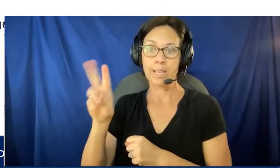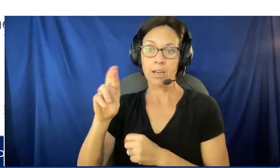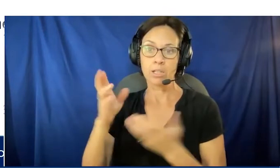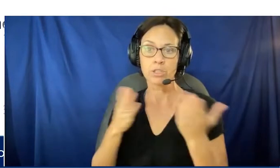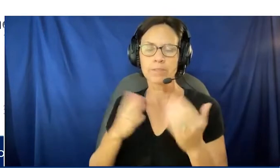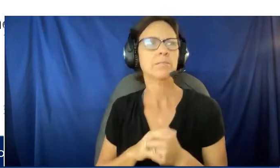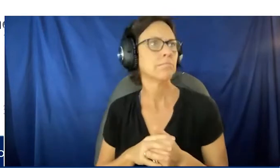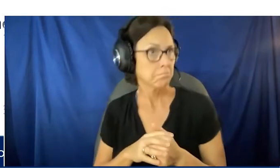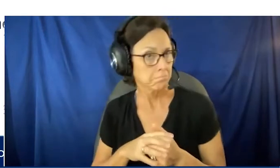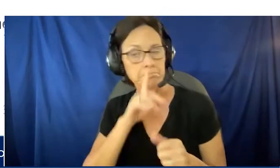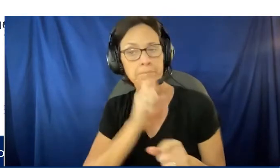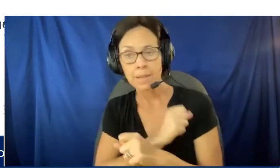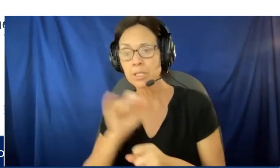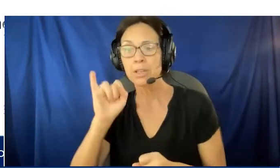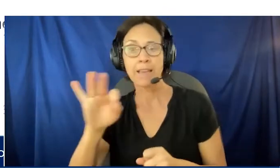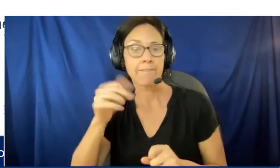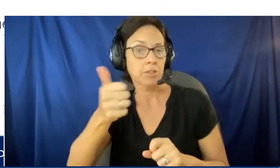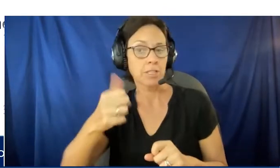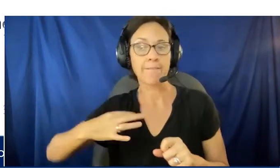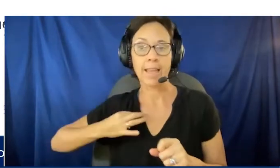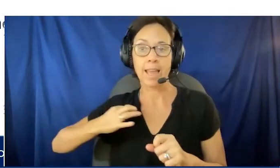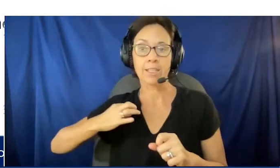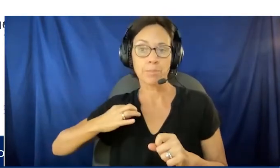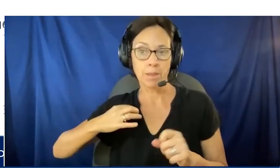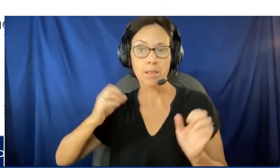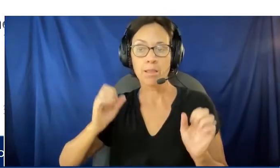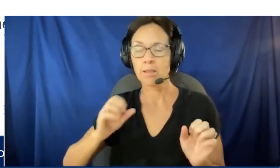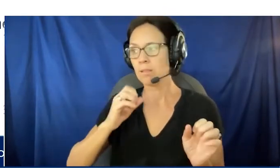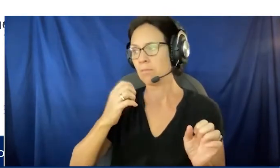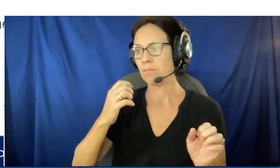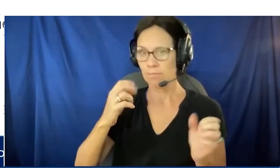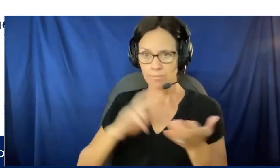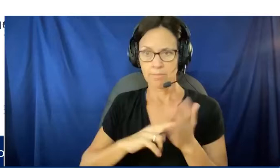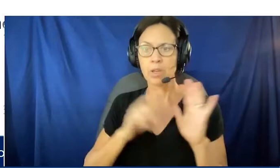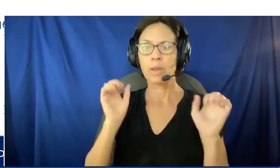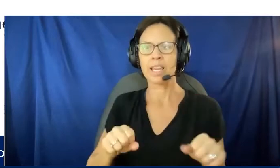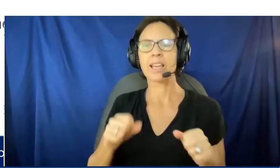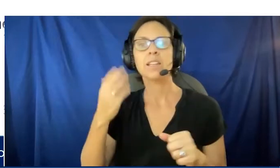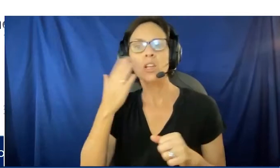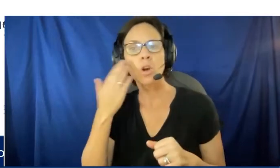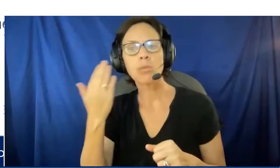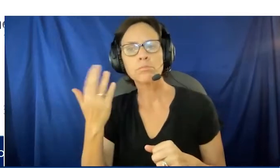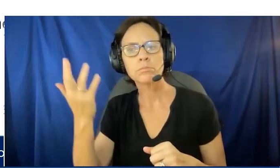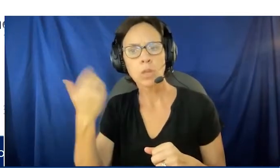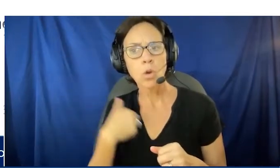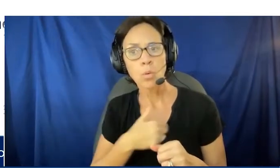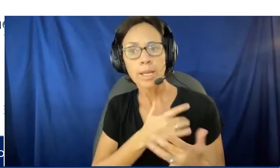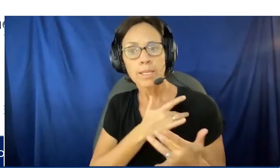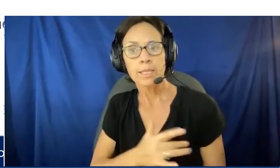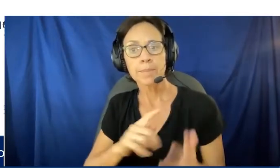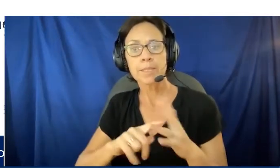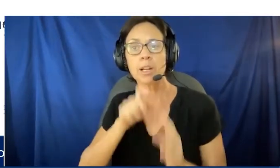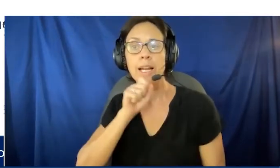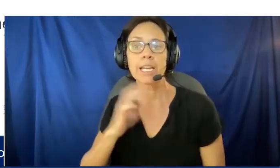you graduated 2 years ago doesn't mean you can't. We start at age 14, but there is no age